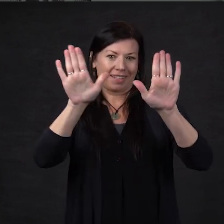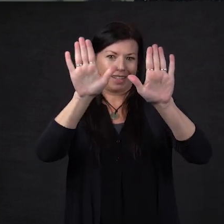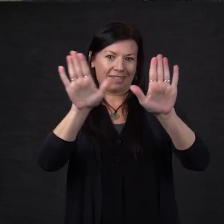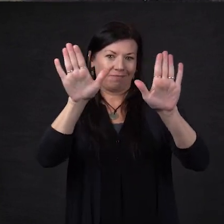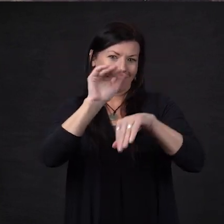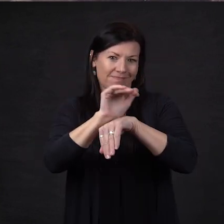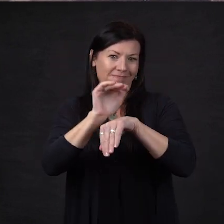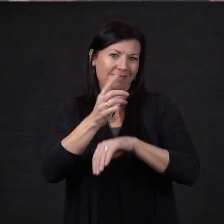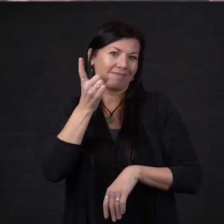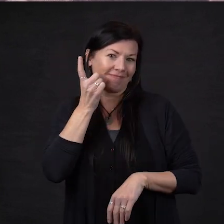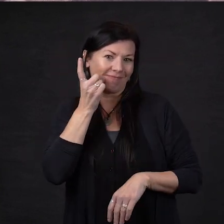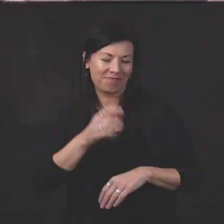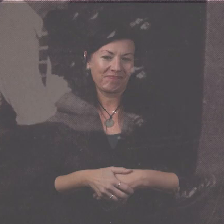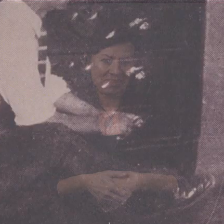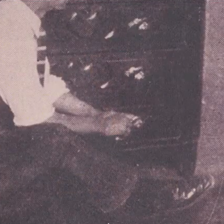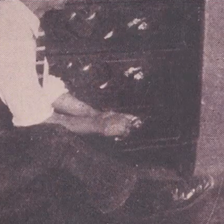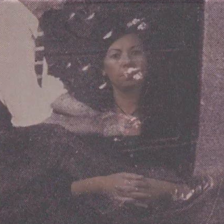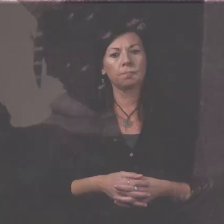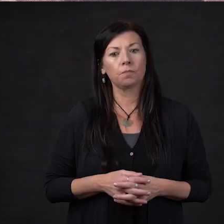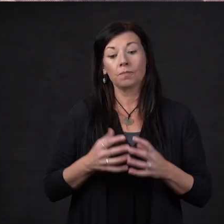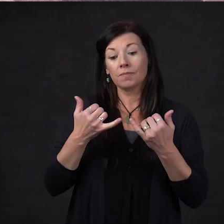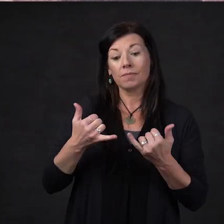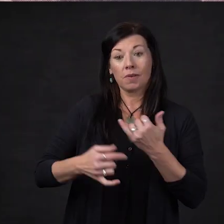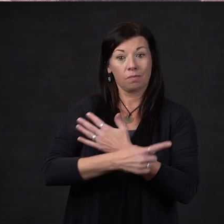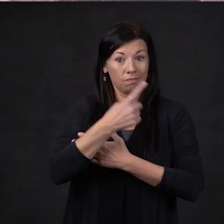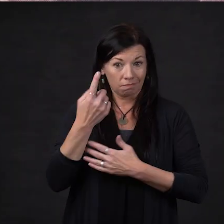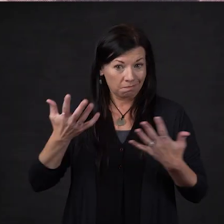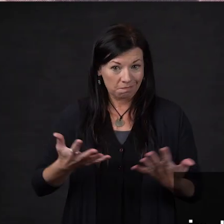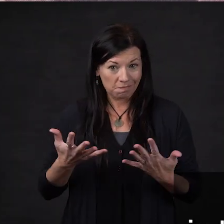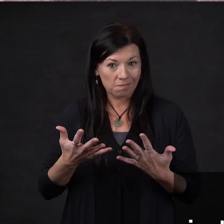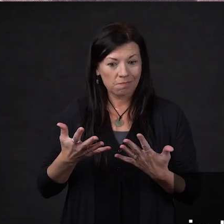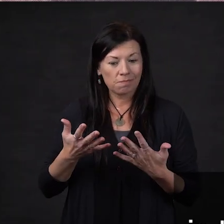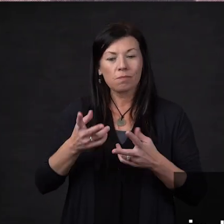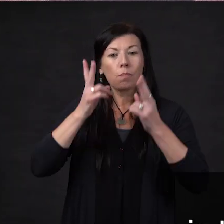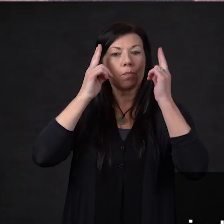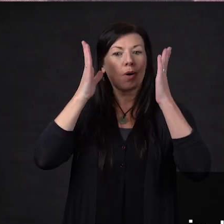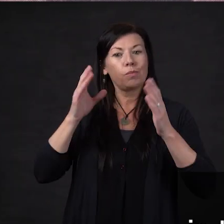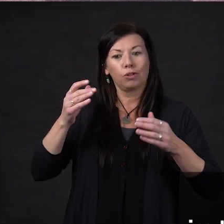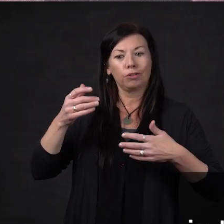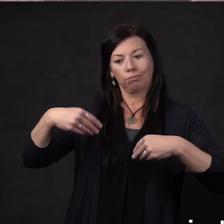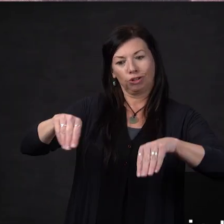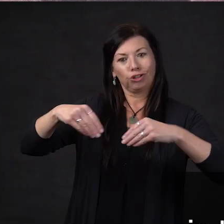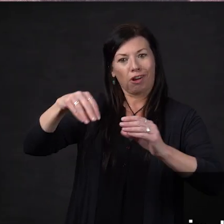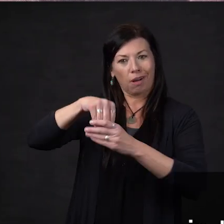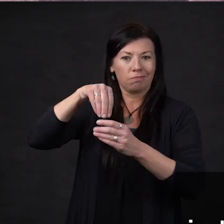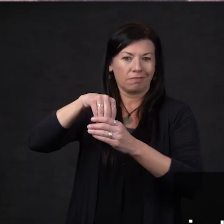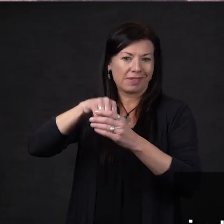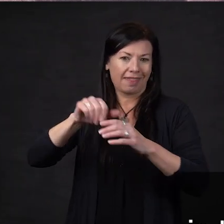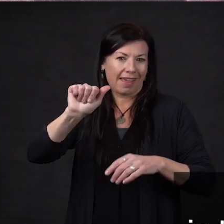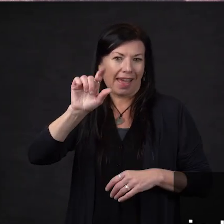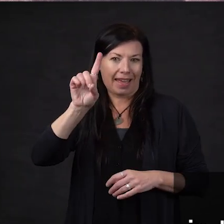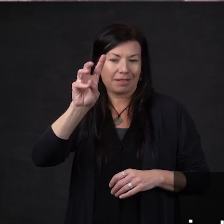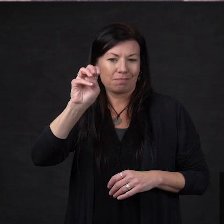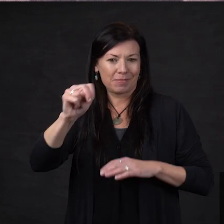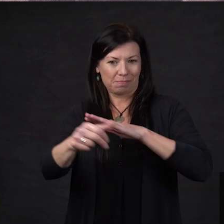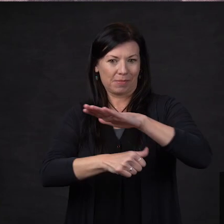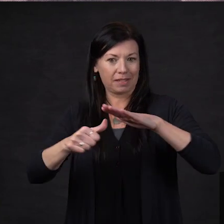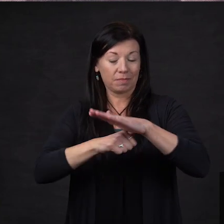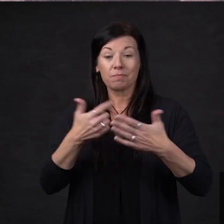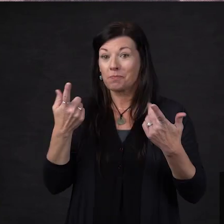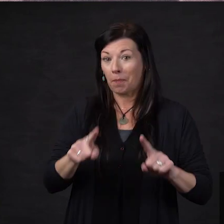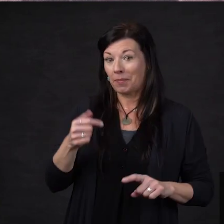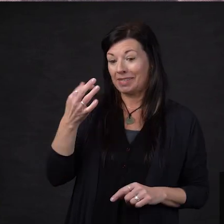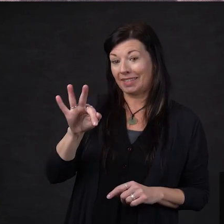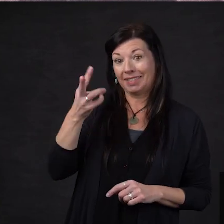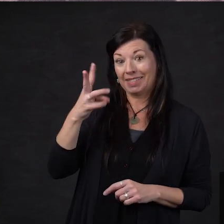Photo, 2 students receiving haircuts from student barbers. By this time, there was also a barber shop in the basement of the admin building. As early